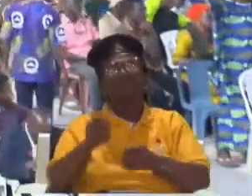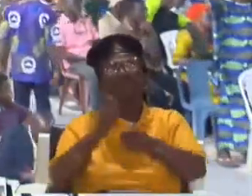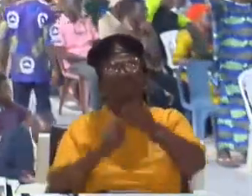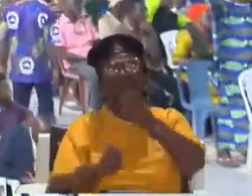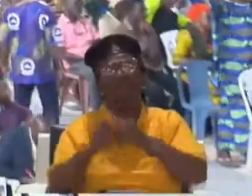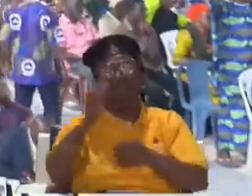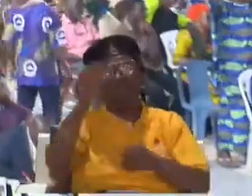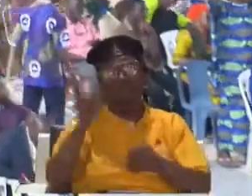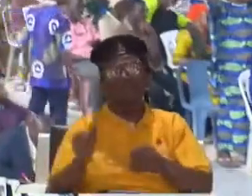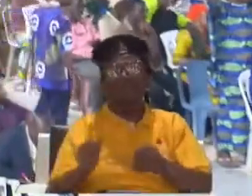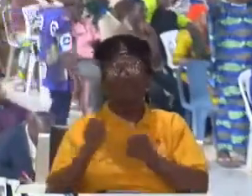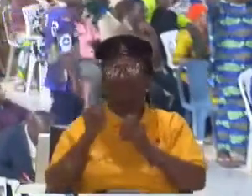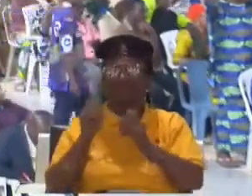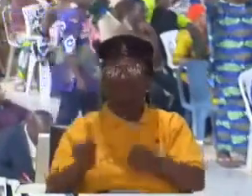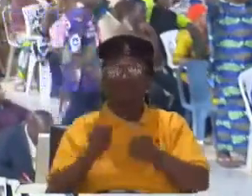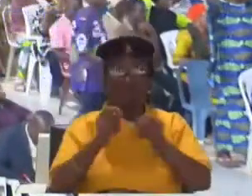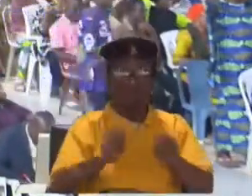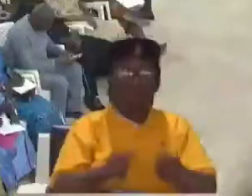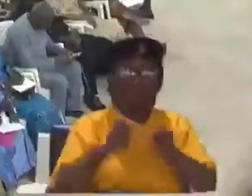He